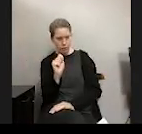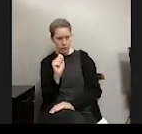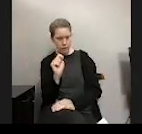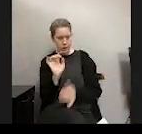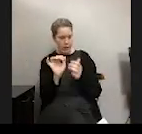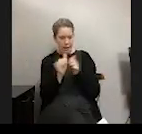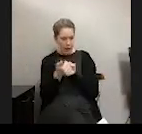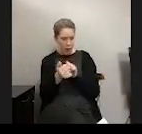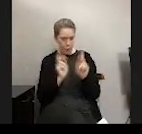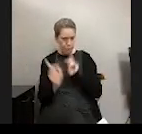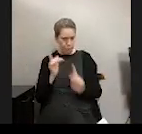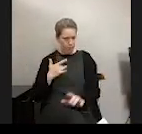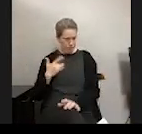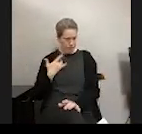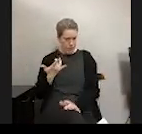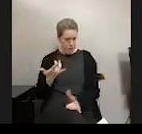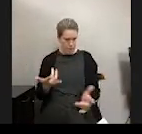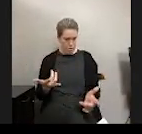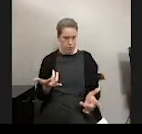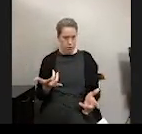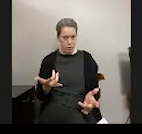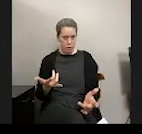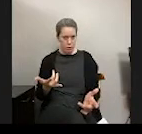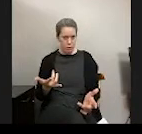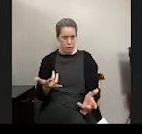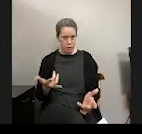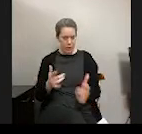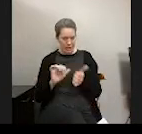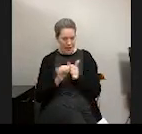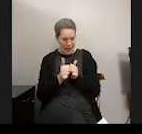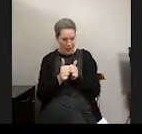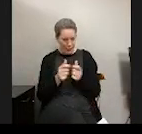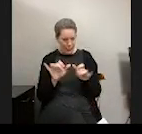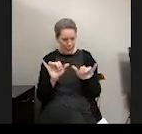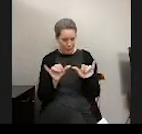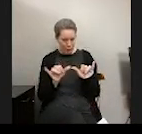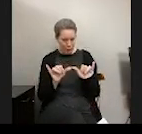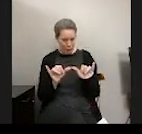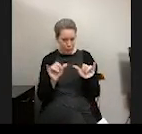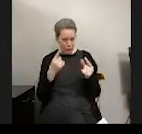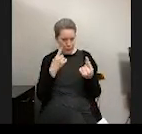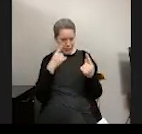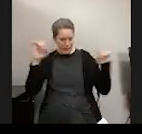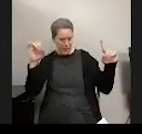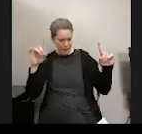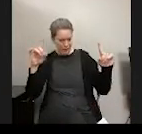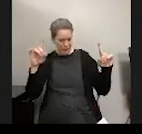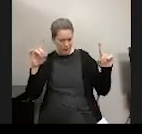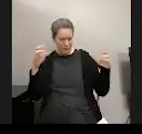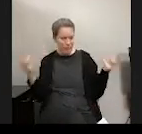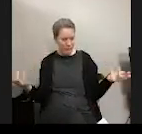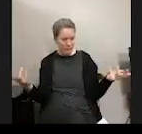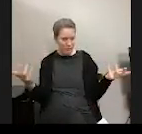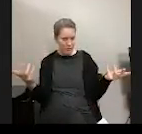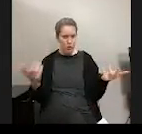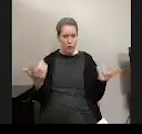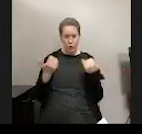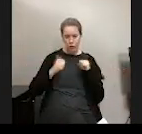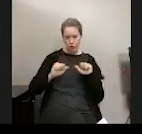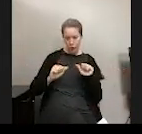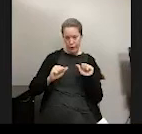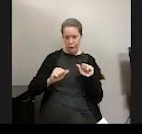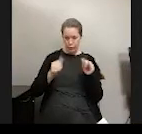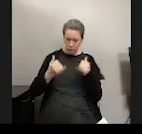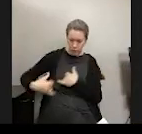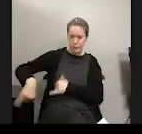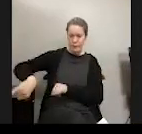what are the success metrics? How do we measure success, right? Mm-hmm. So we're trying to create a bit of a template, if you will, or standardize it